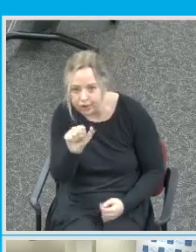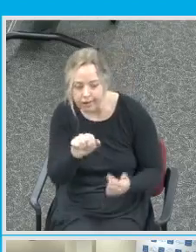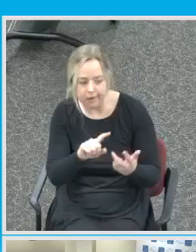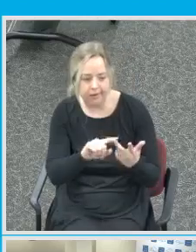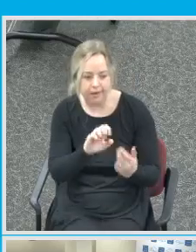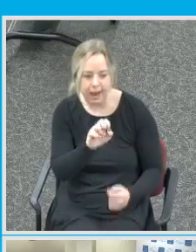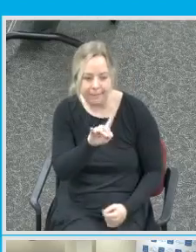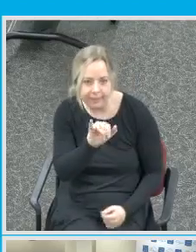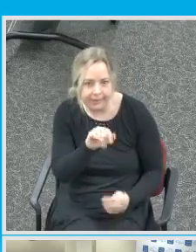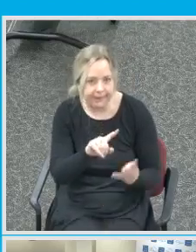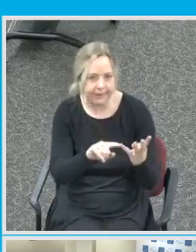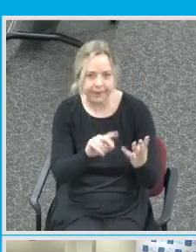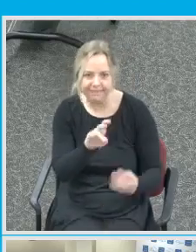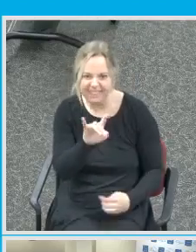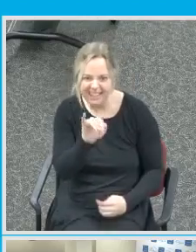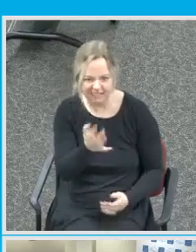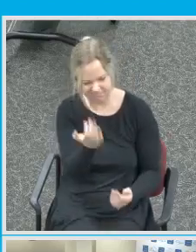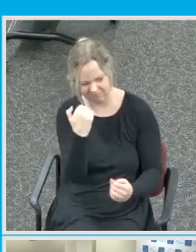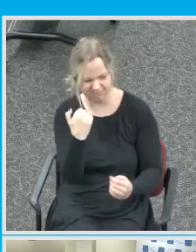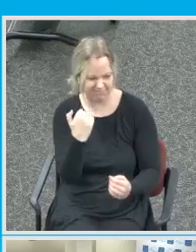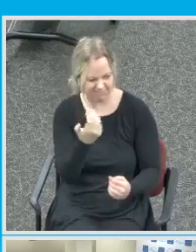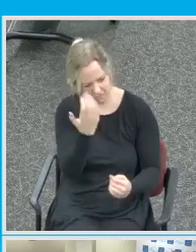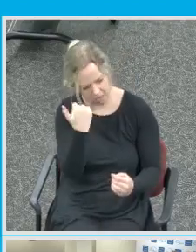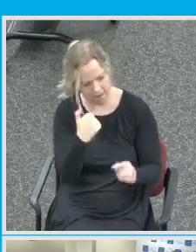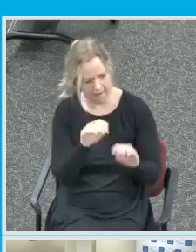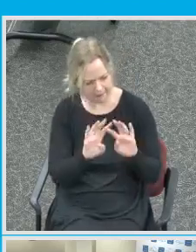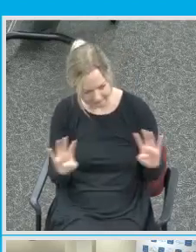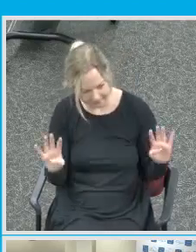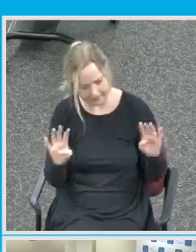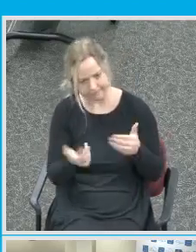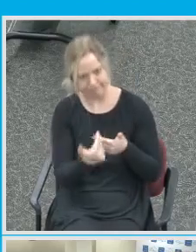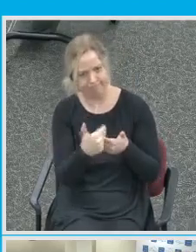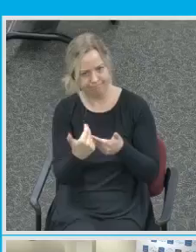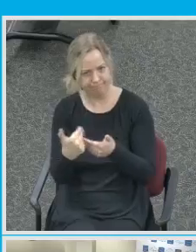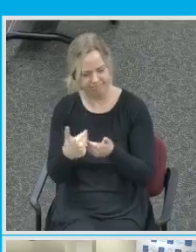Rachel, Vicky, Dr. Albanese.